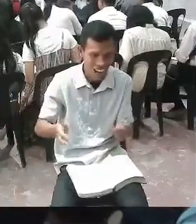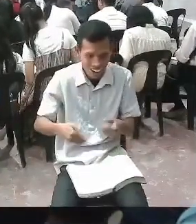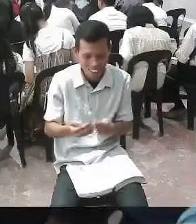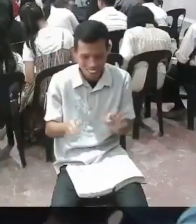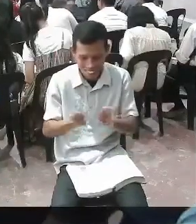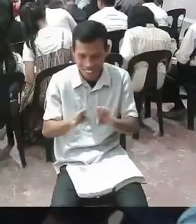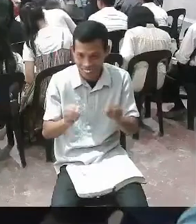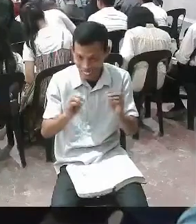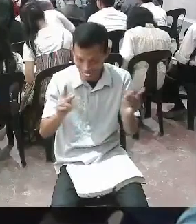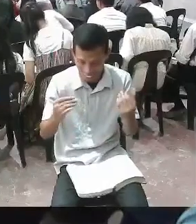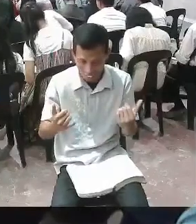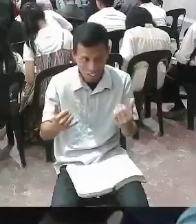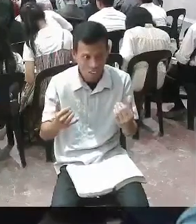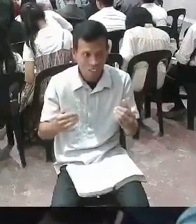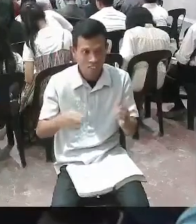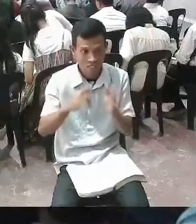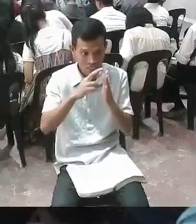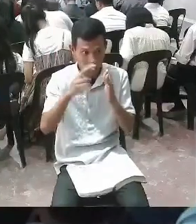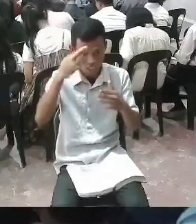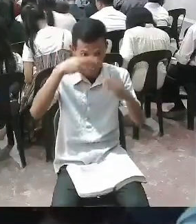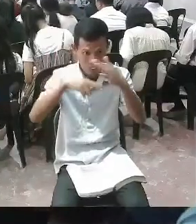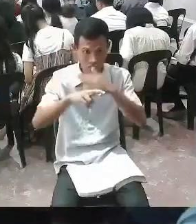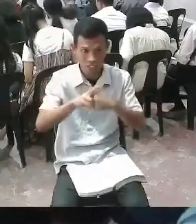in Revelation chapter 21,